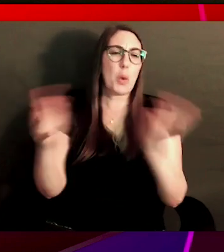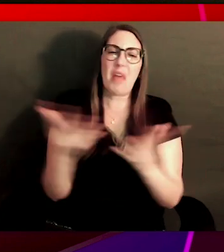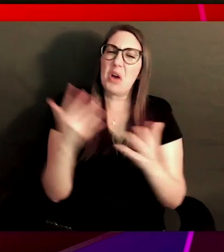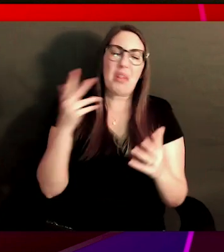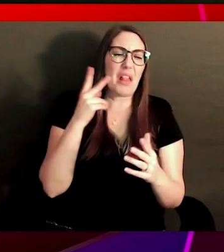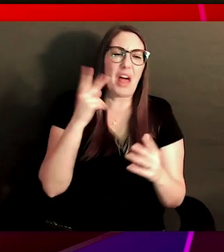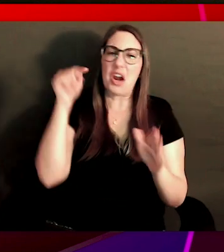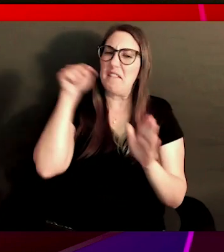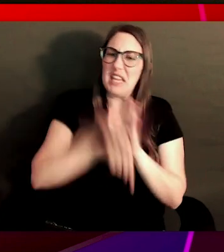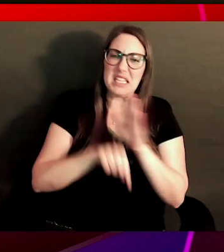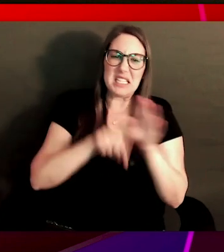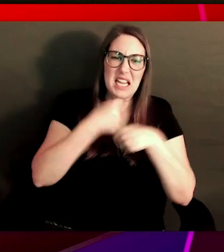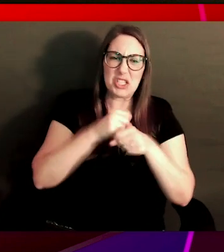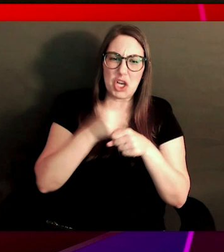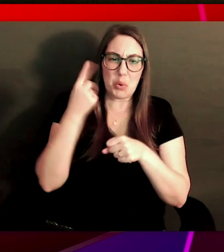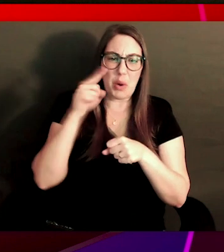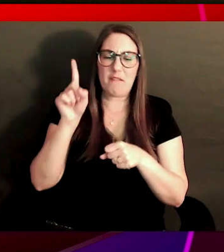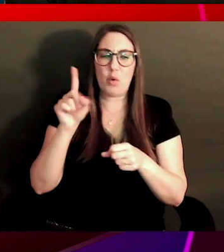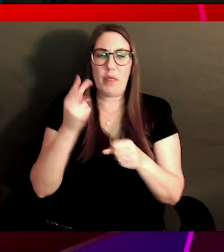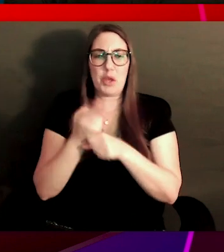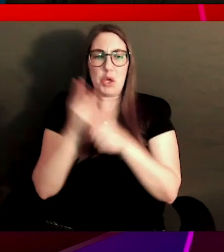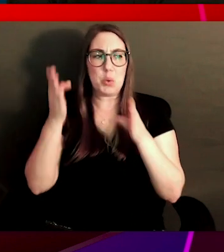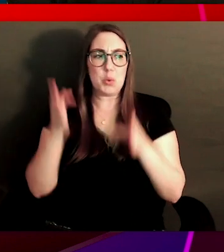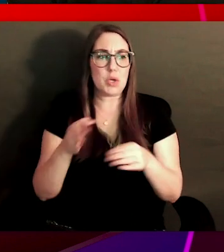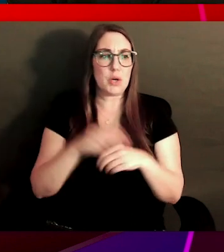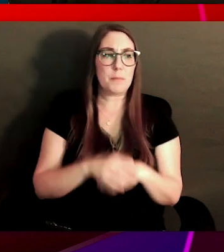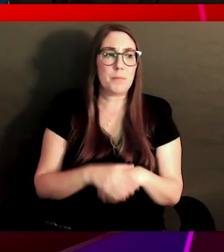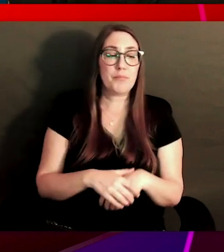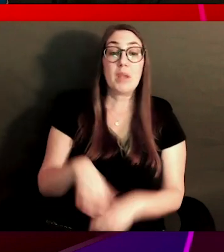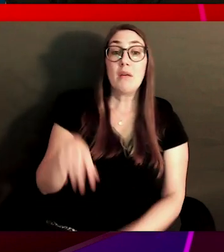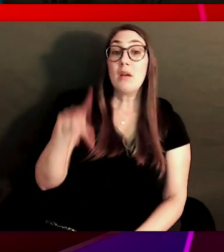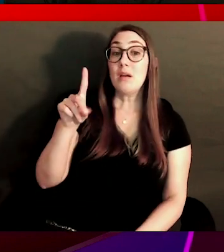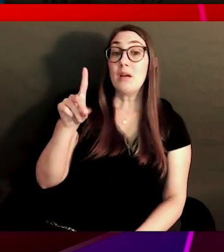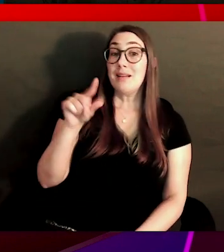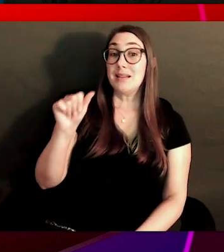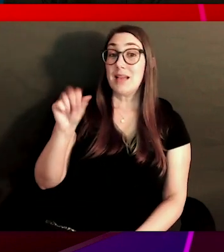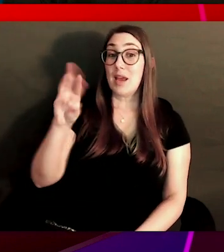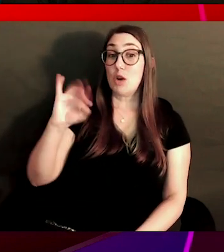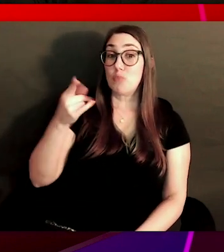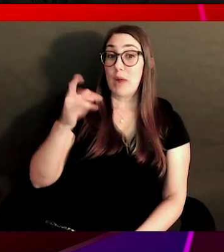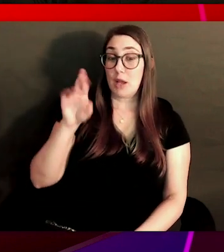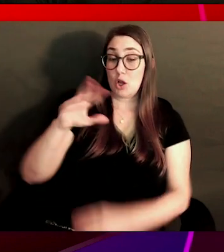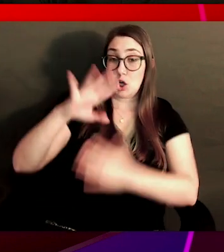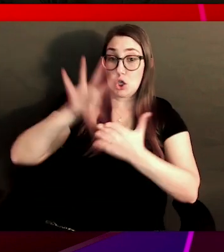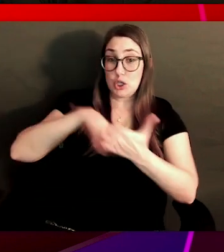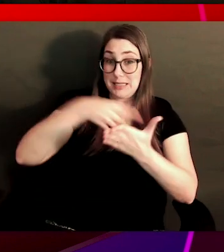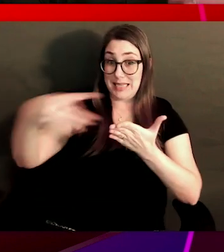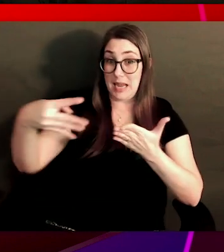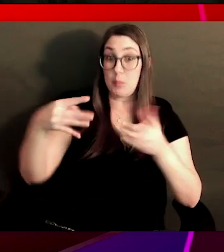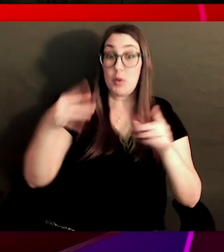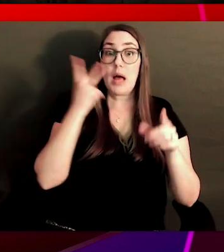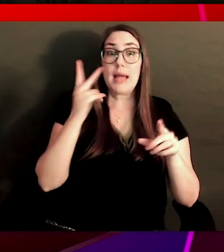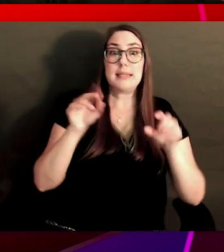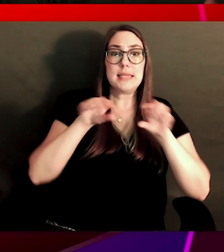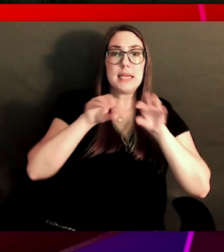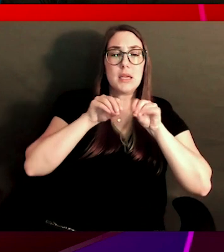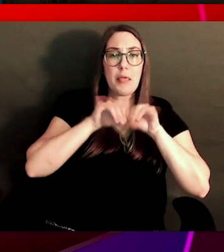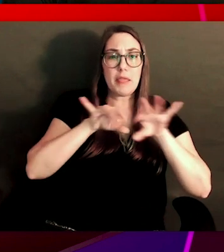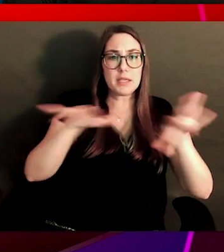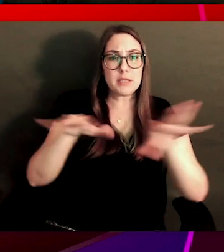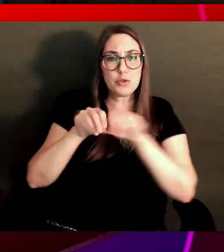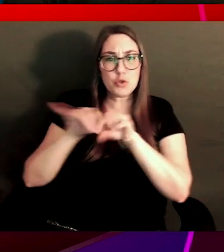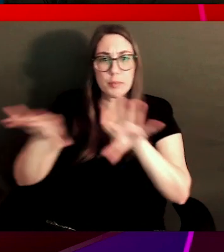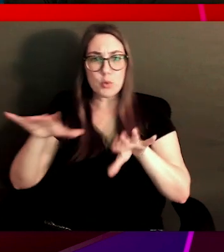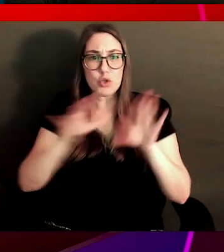the user. With the Data Wrangler table, I can see right away the kind of distributions of my data sets, which is helpful as I